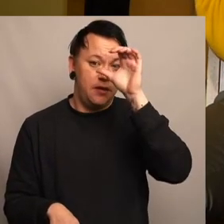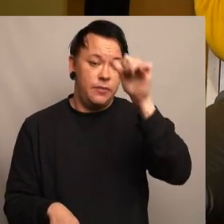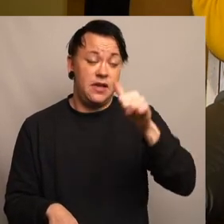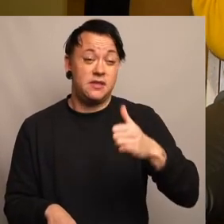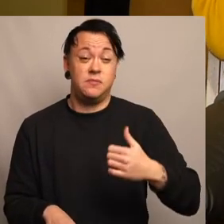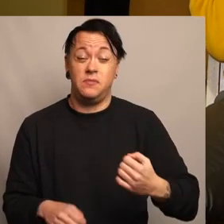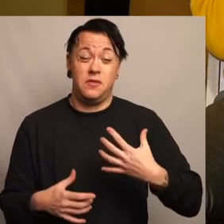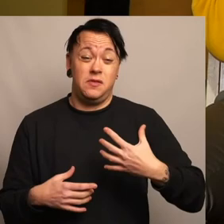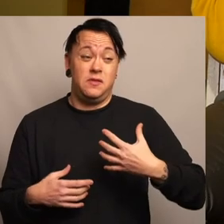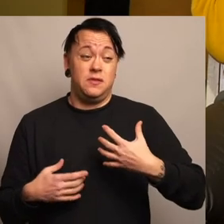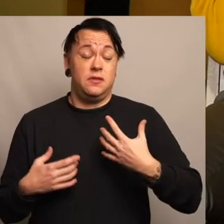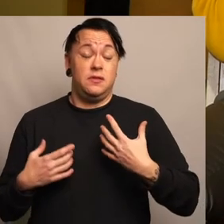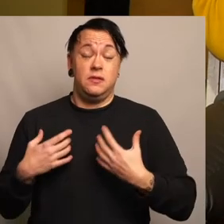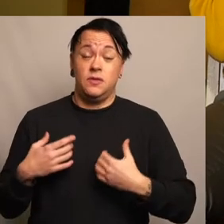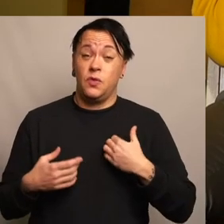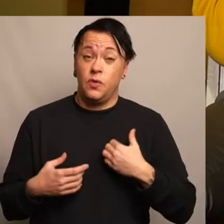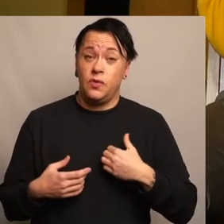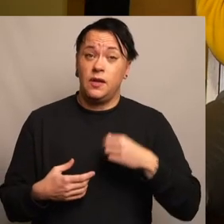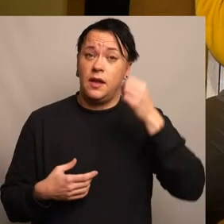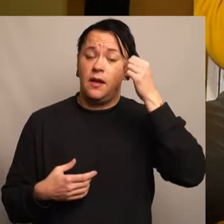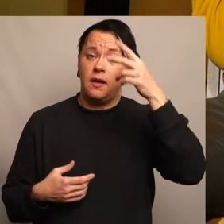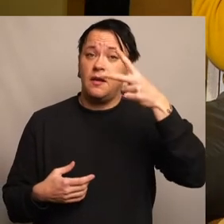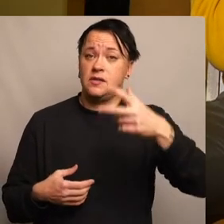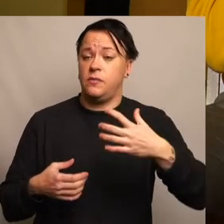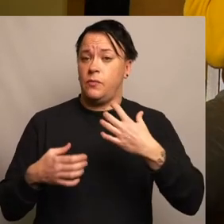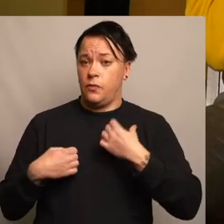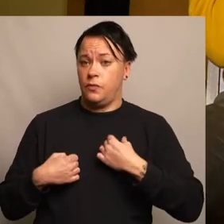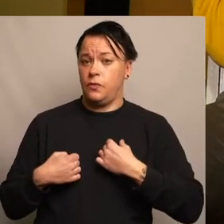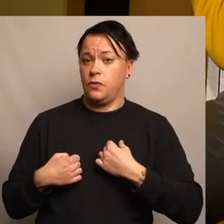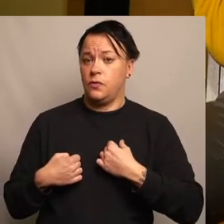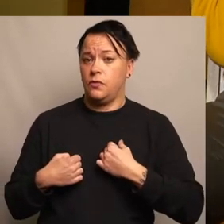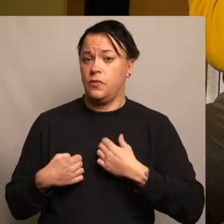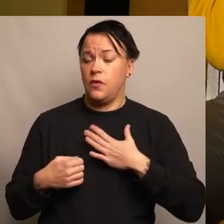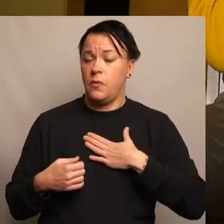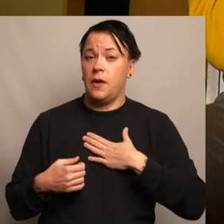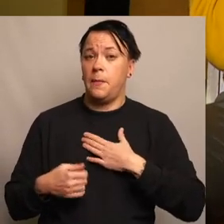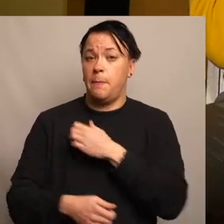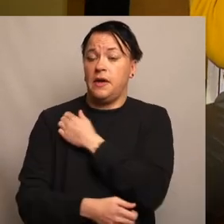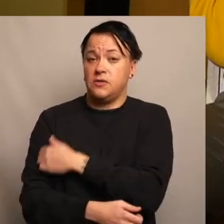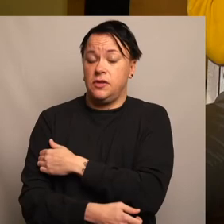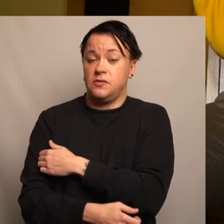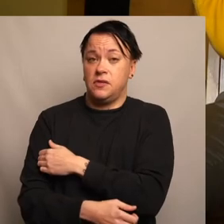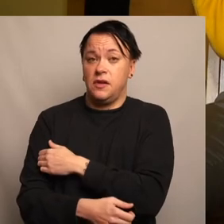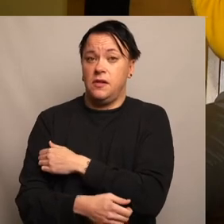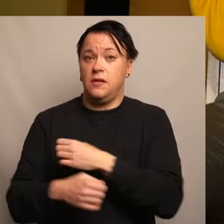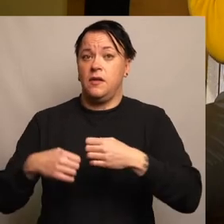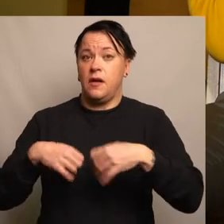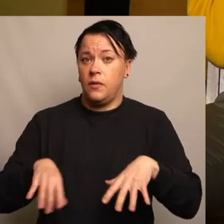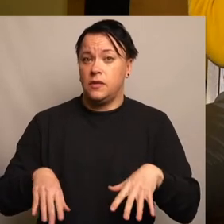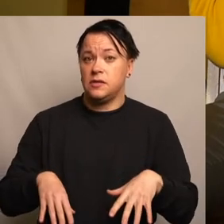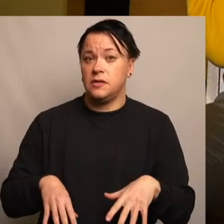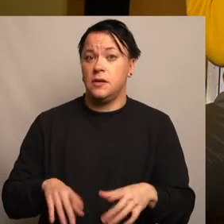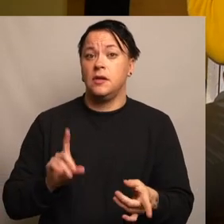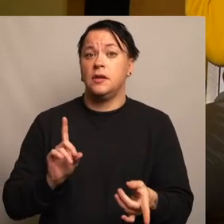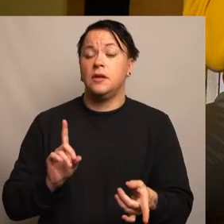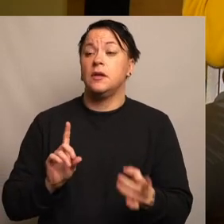feel they cannot protect their family and the women. And they think still, if they will give up on this